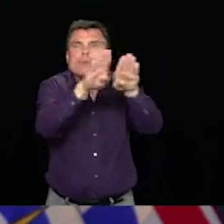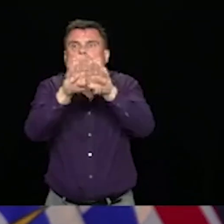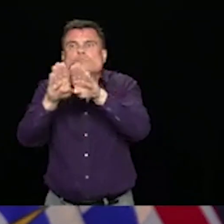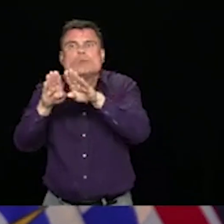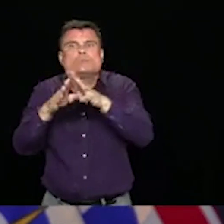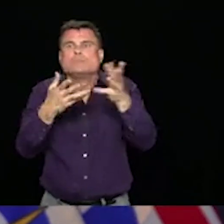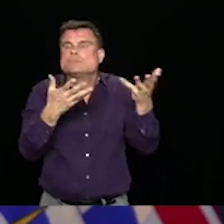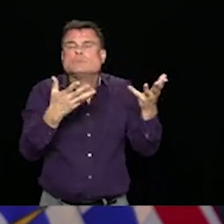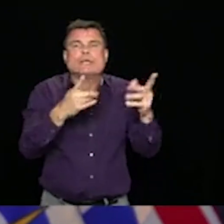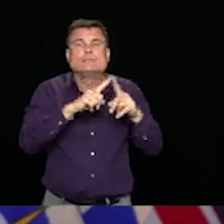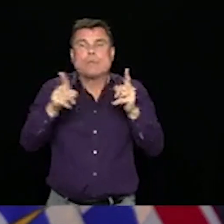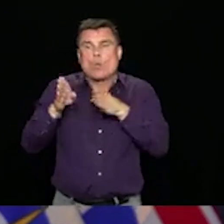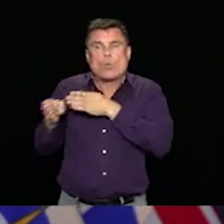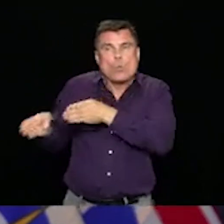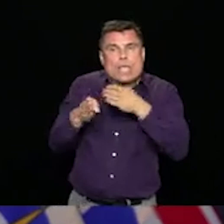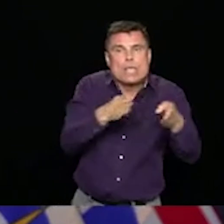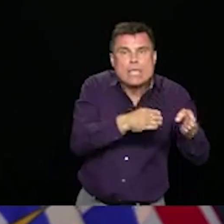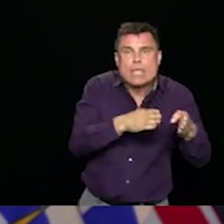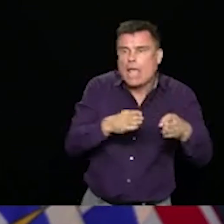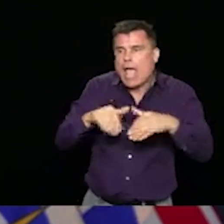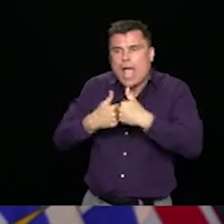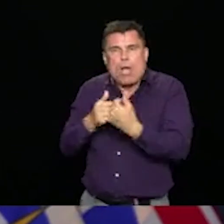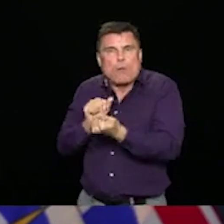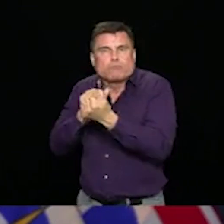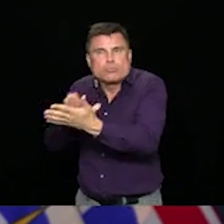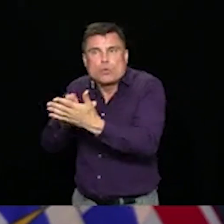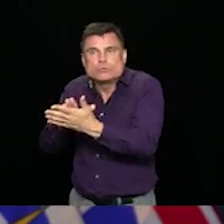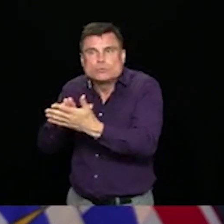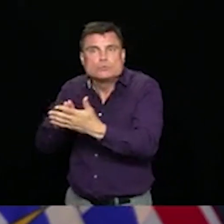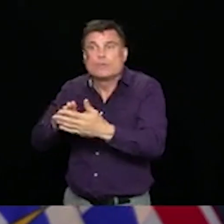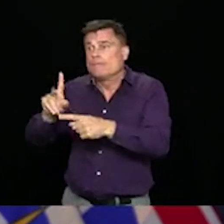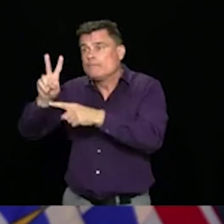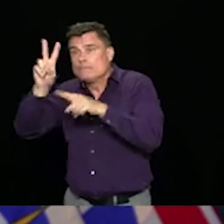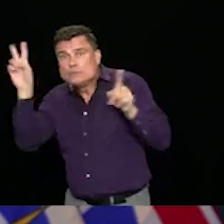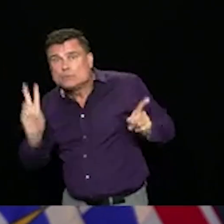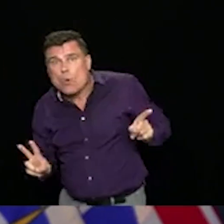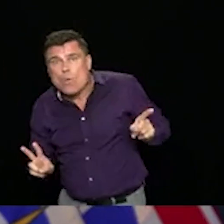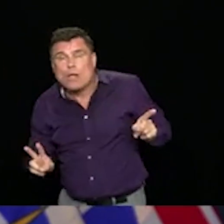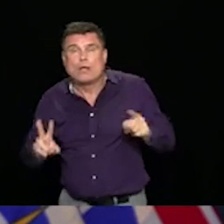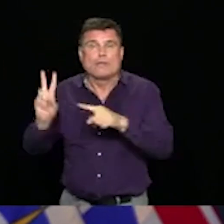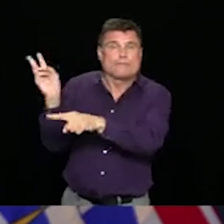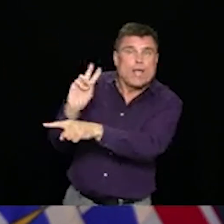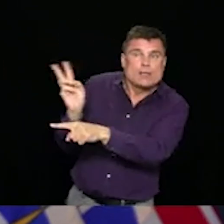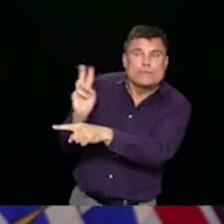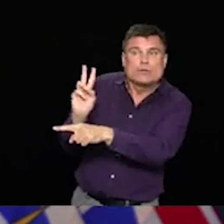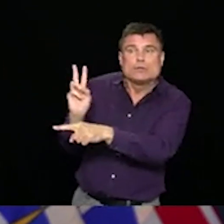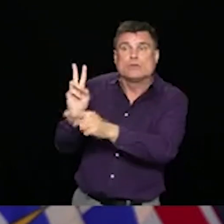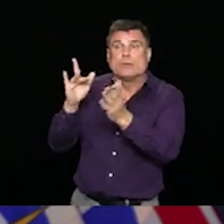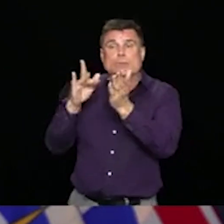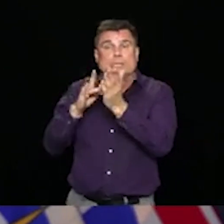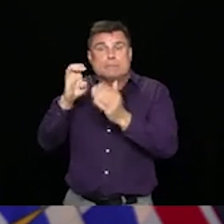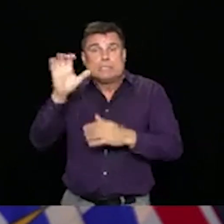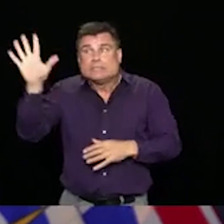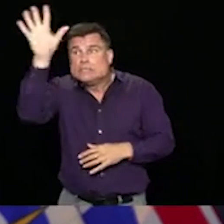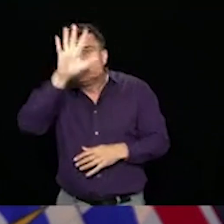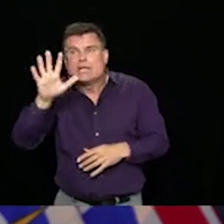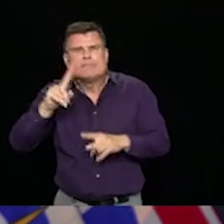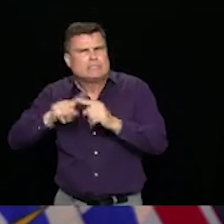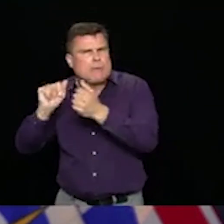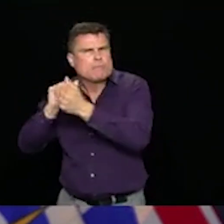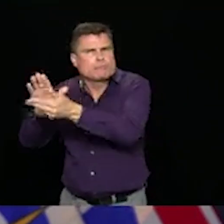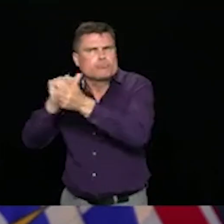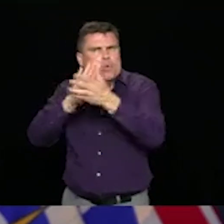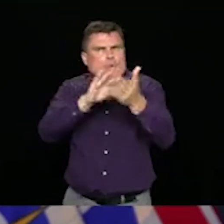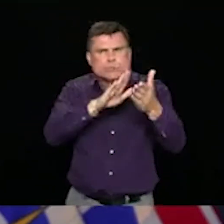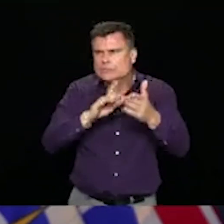Victoria and in Vancouver as well, and certainly in the interior. So those types of things are different. The access